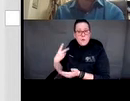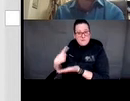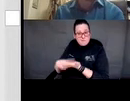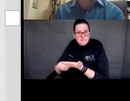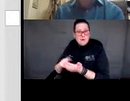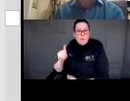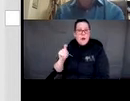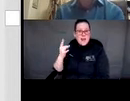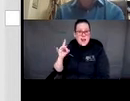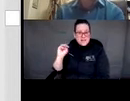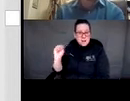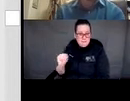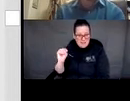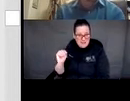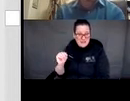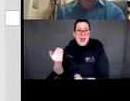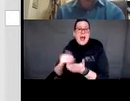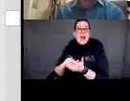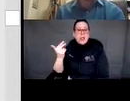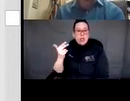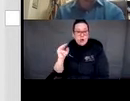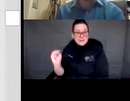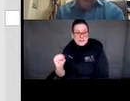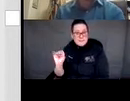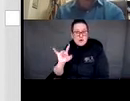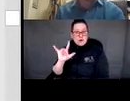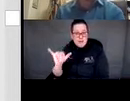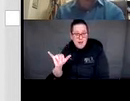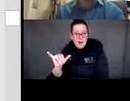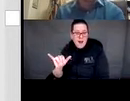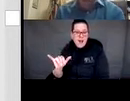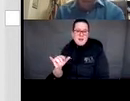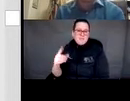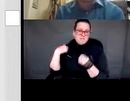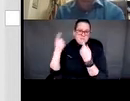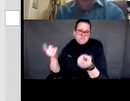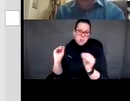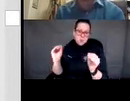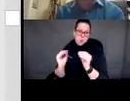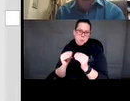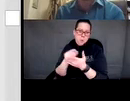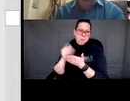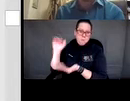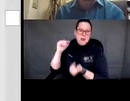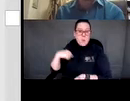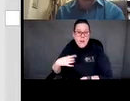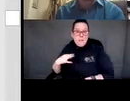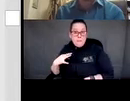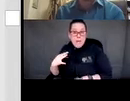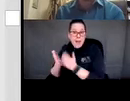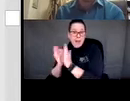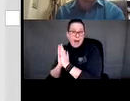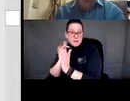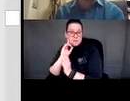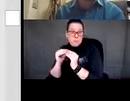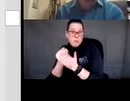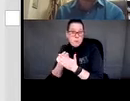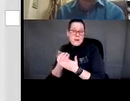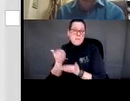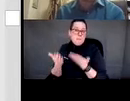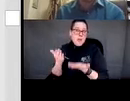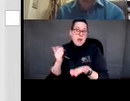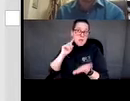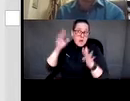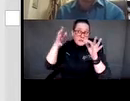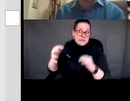got another $13 million in July. We've received nothing additional really since that time. We've applied for additional money. We may hear something